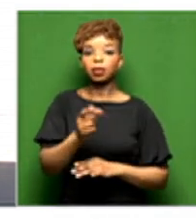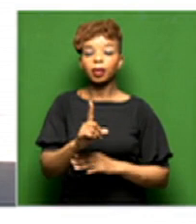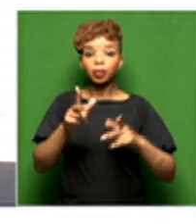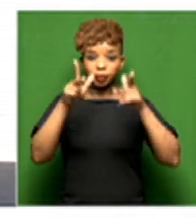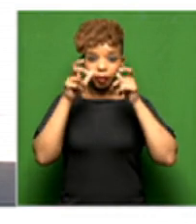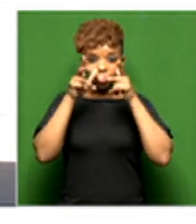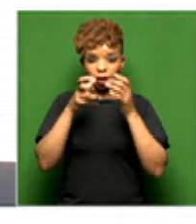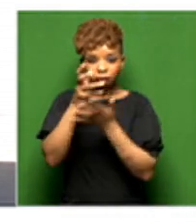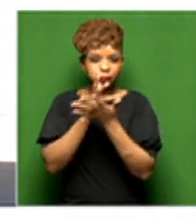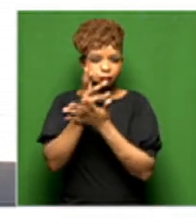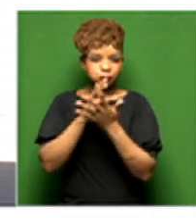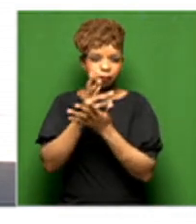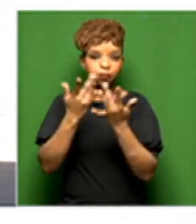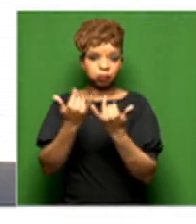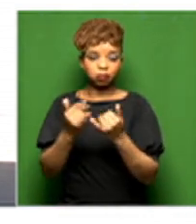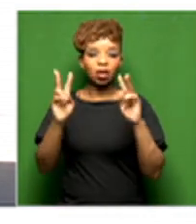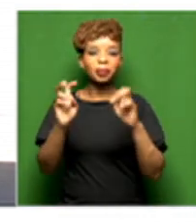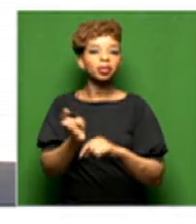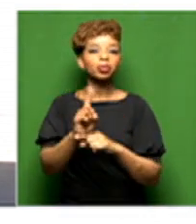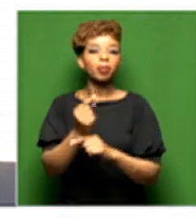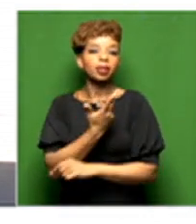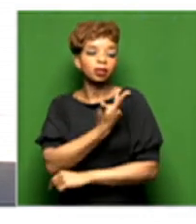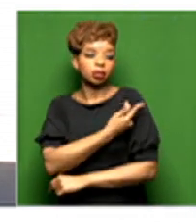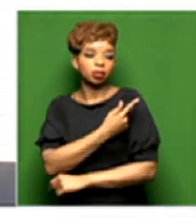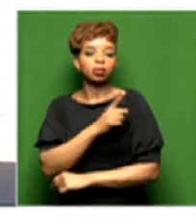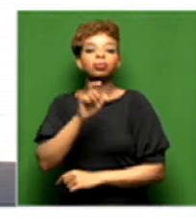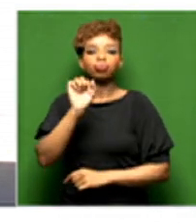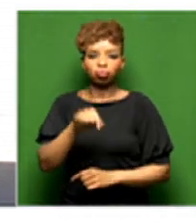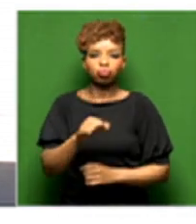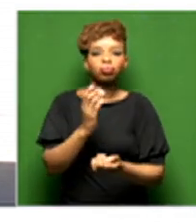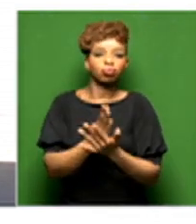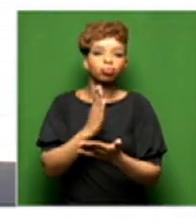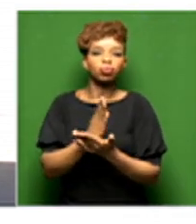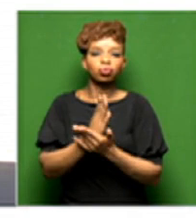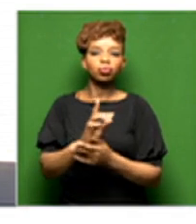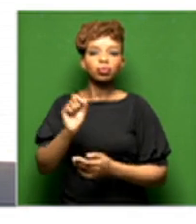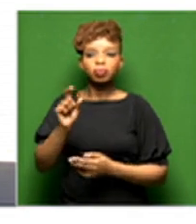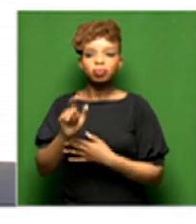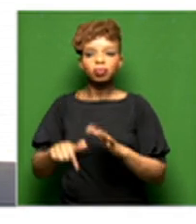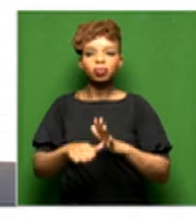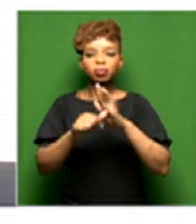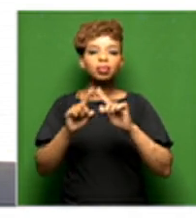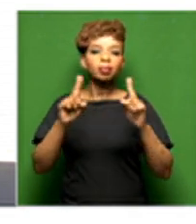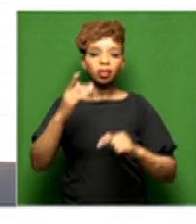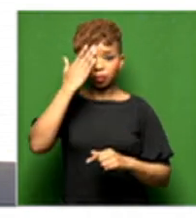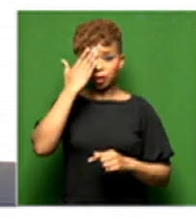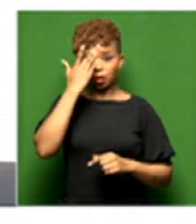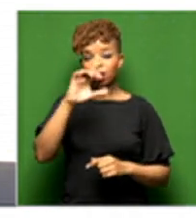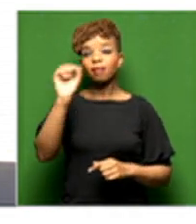discussion around a vaccine. Sure, I mean, that's a potential. We know that that's still a long way away. We know that it's going to be